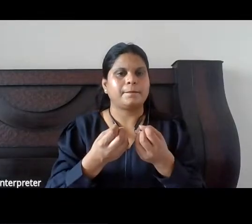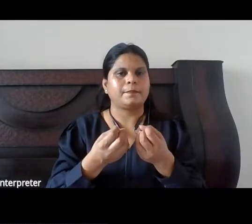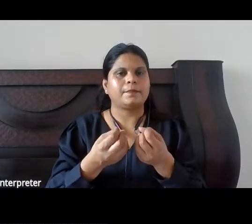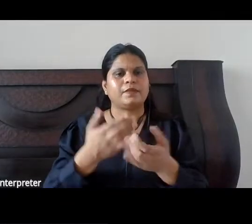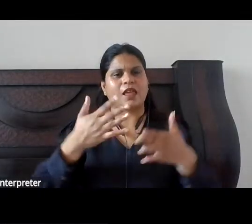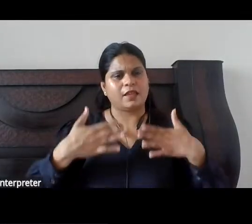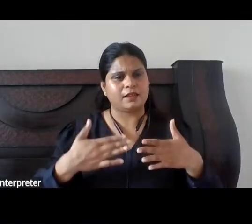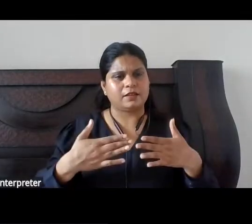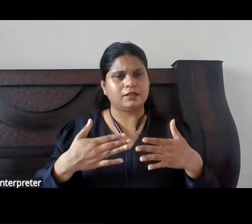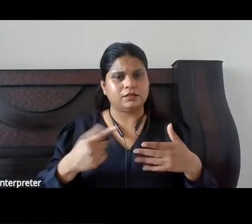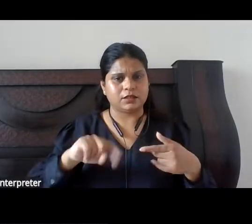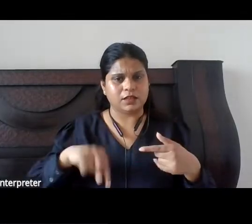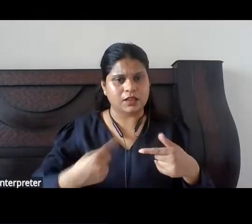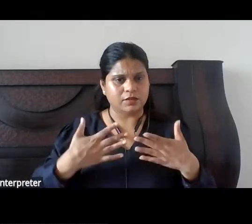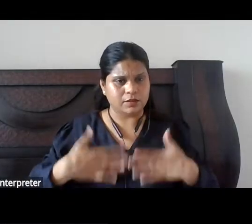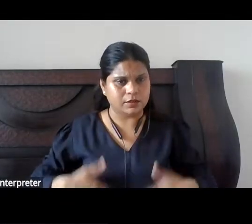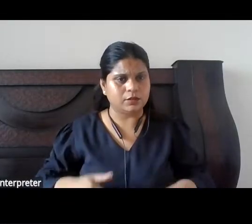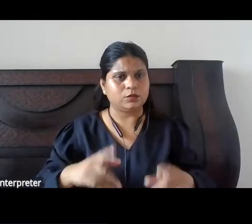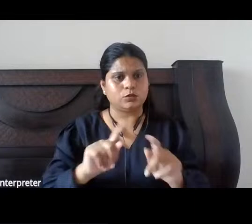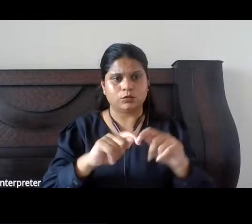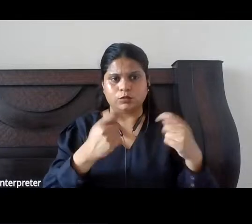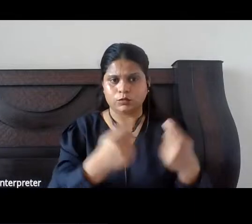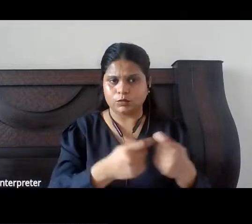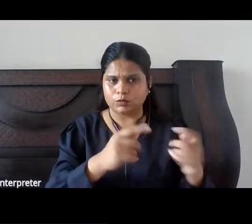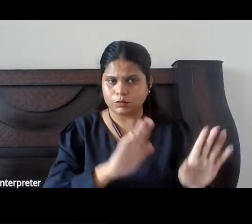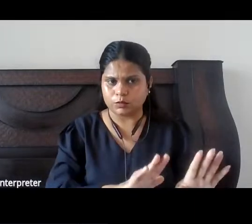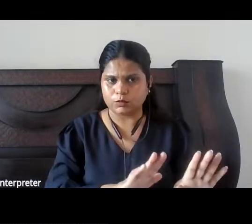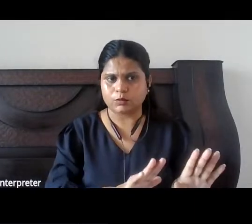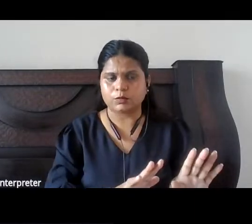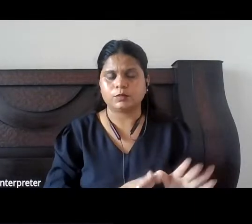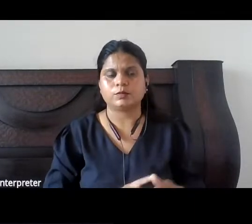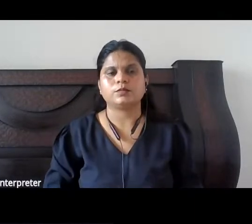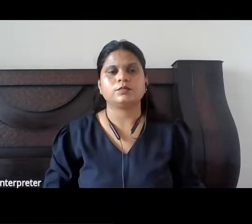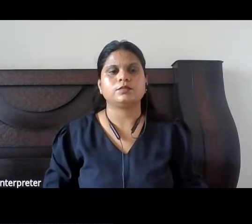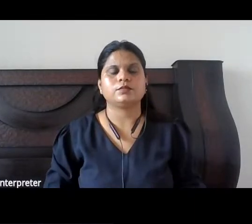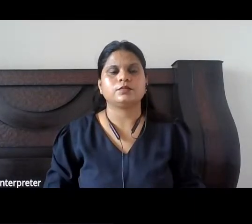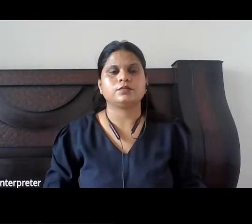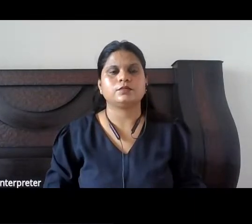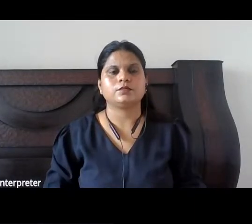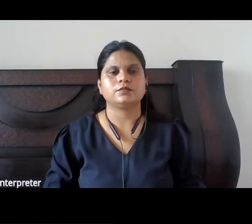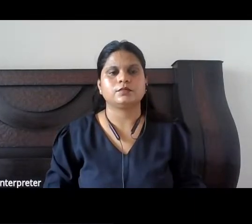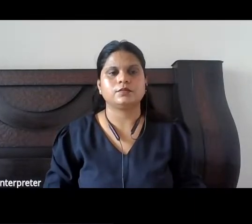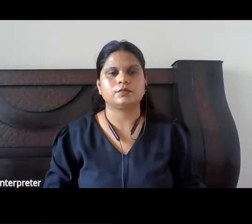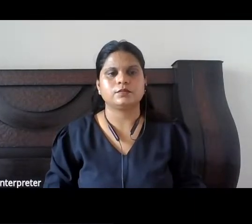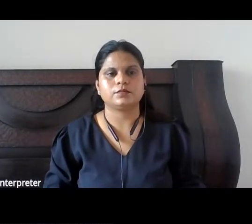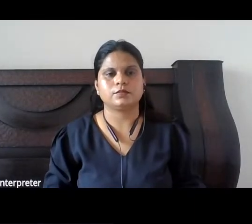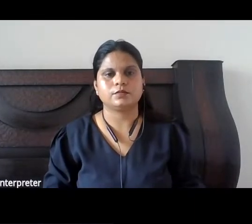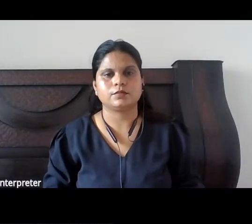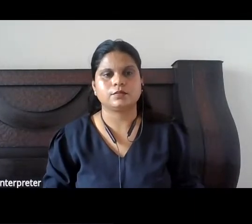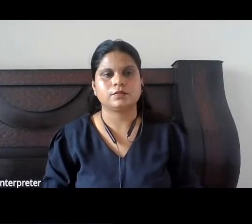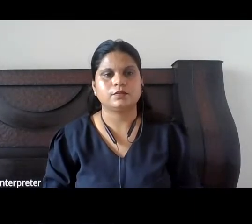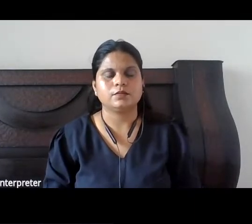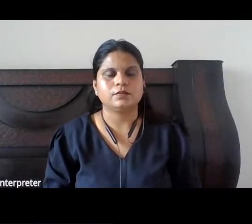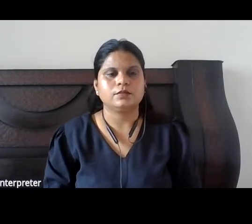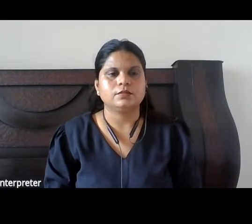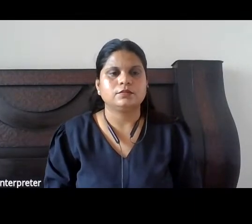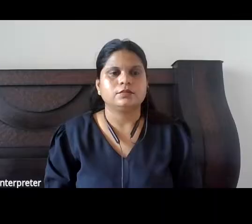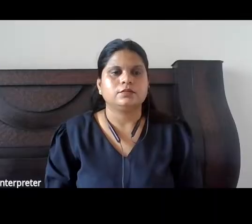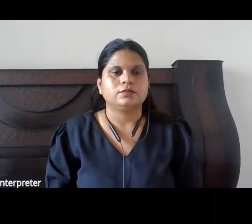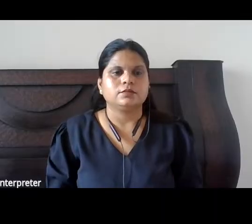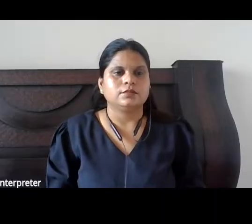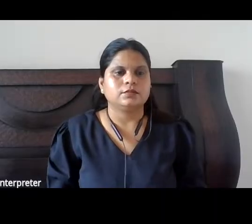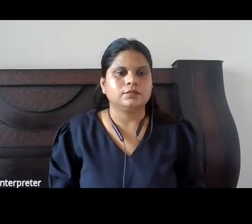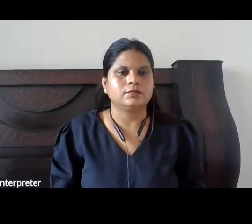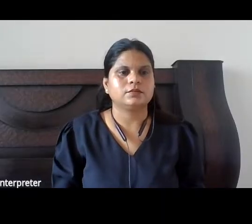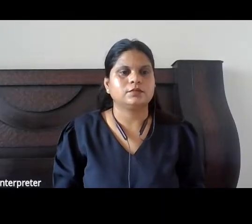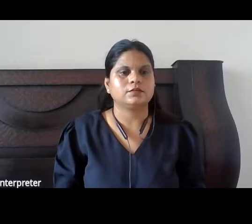and these people can be empowered to be a part of the counting process, and their voices can be heard directly. So it's also